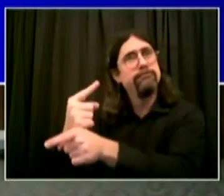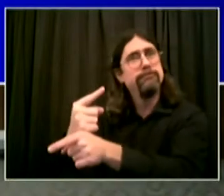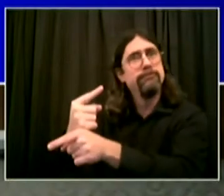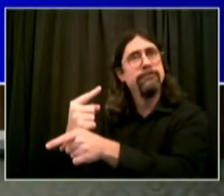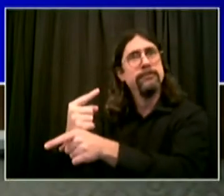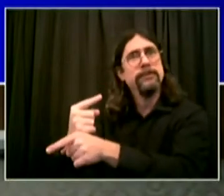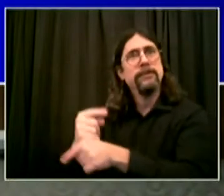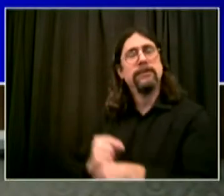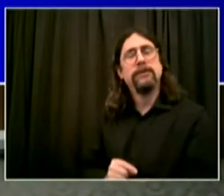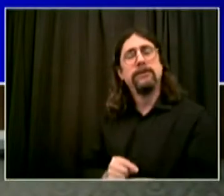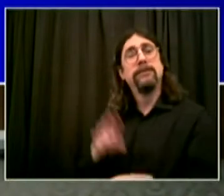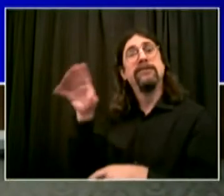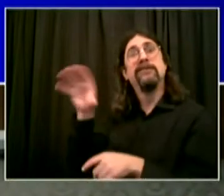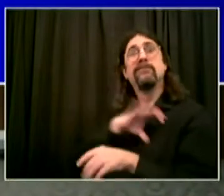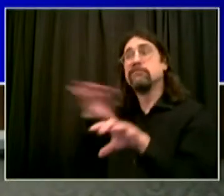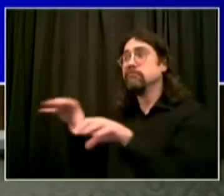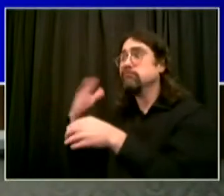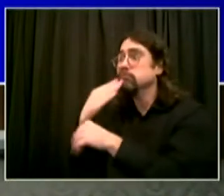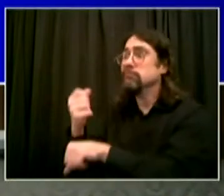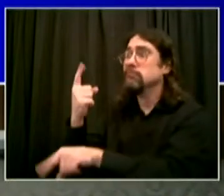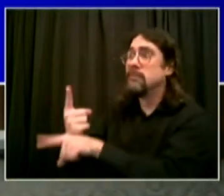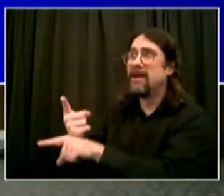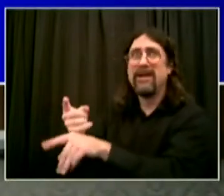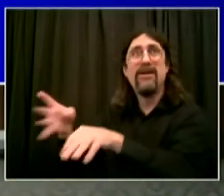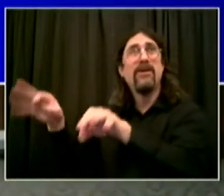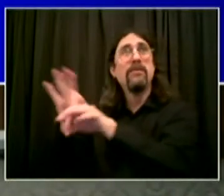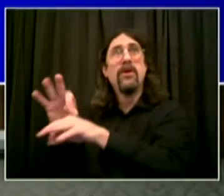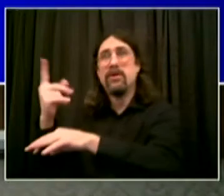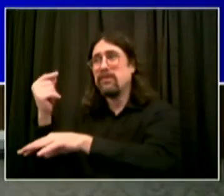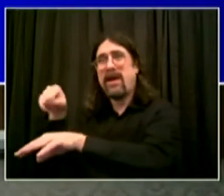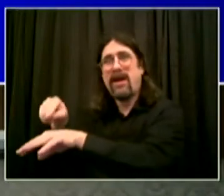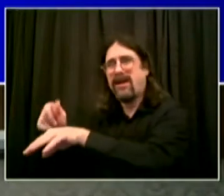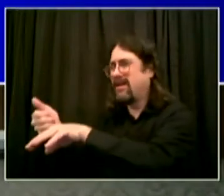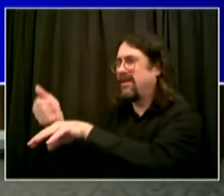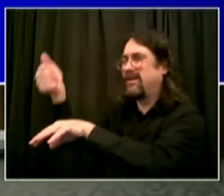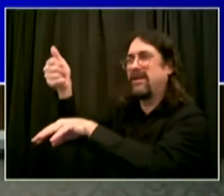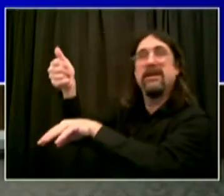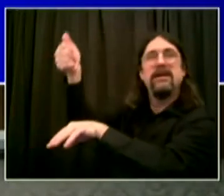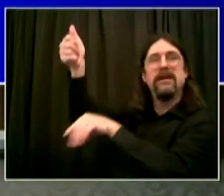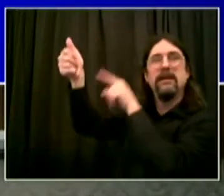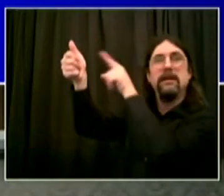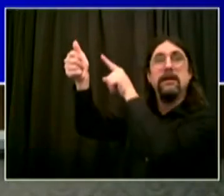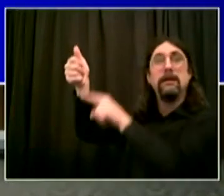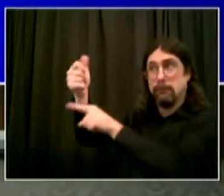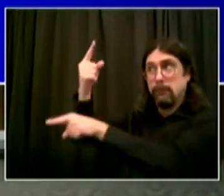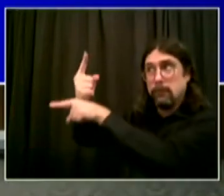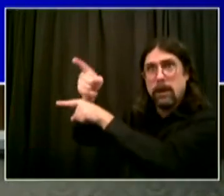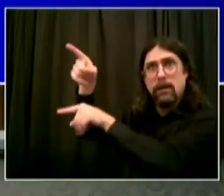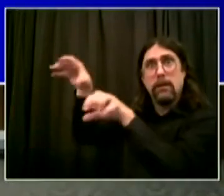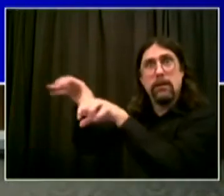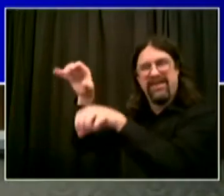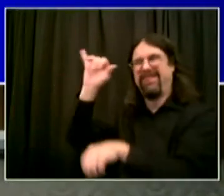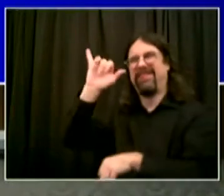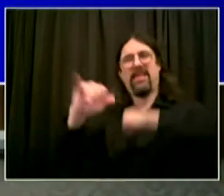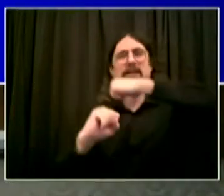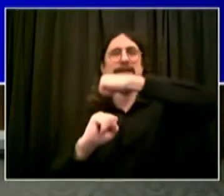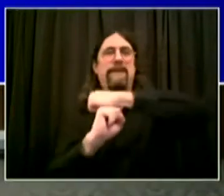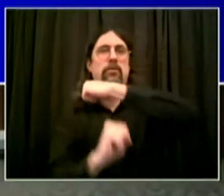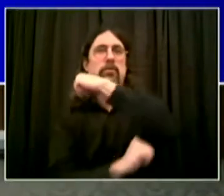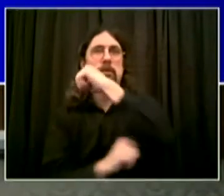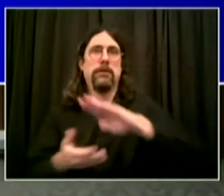to build upon the foundation of engagement and move towards greater civilian empowerment. I hope that this is the beginning